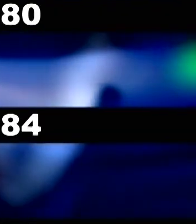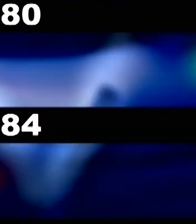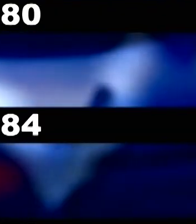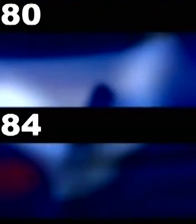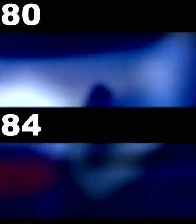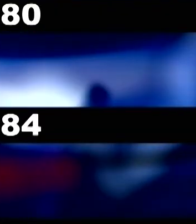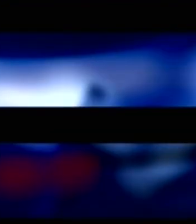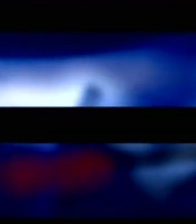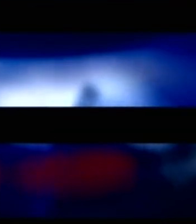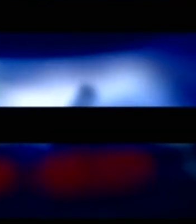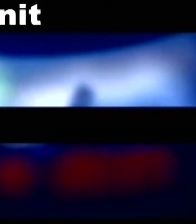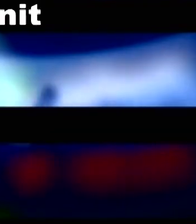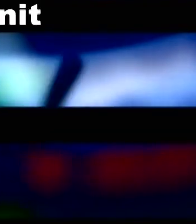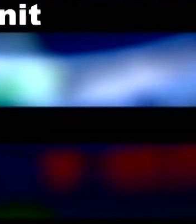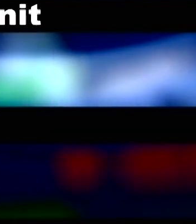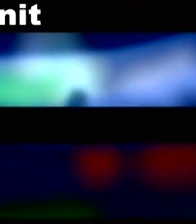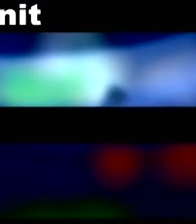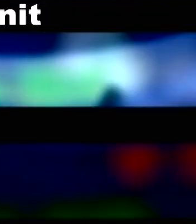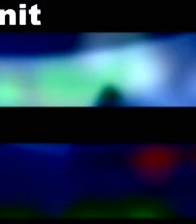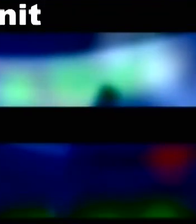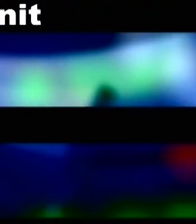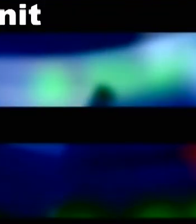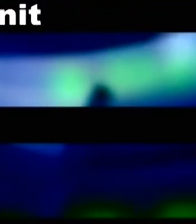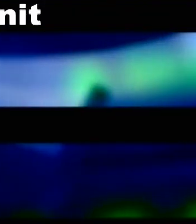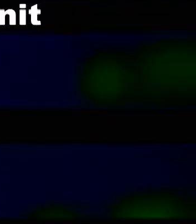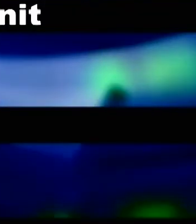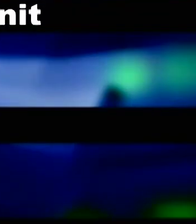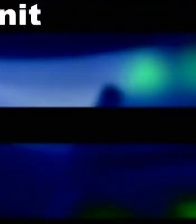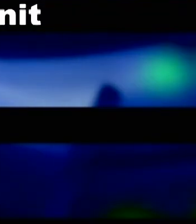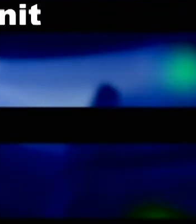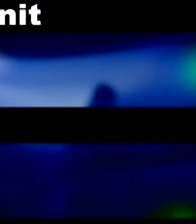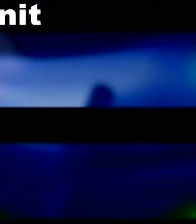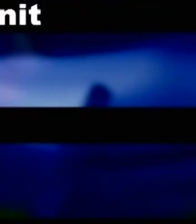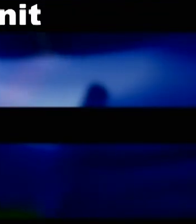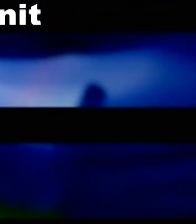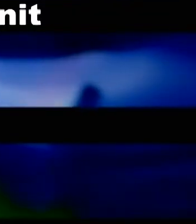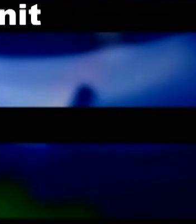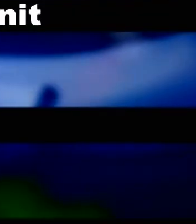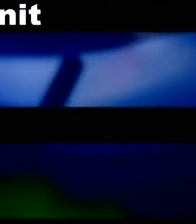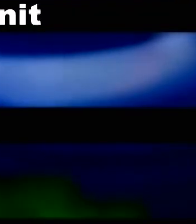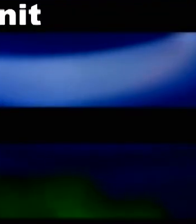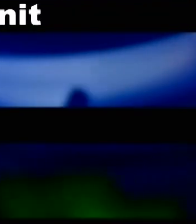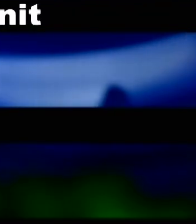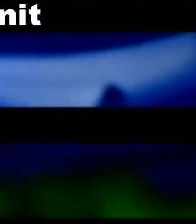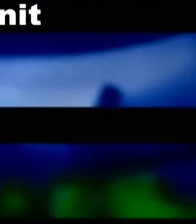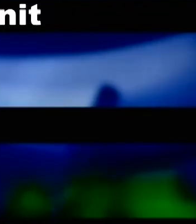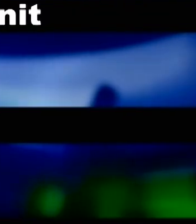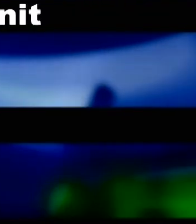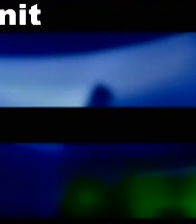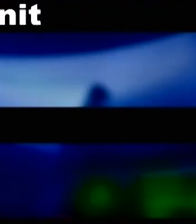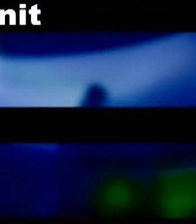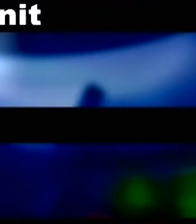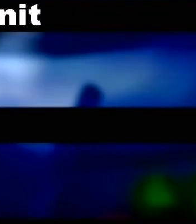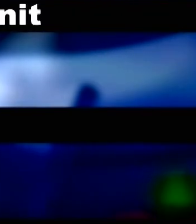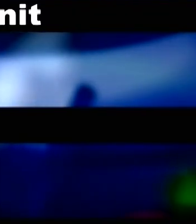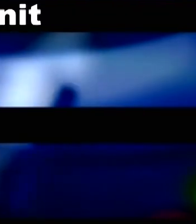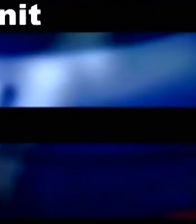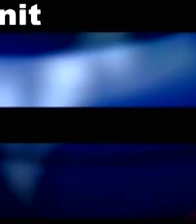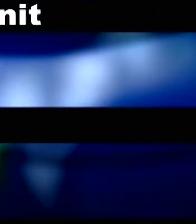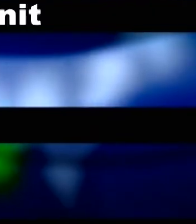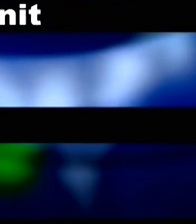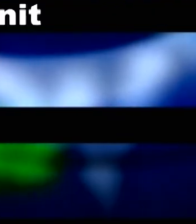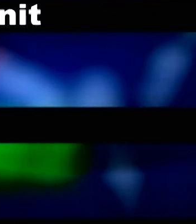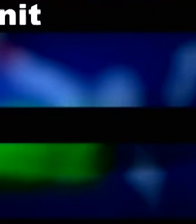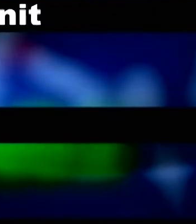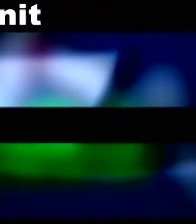$201,101.80. And here in Barbados, Epley Caribbean Property Fund, SCC Development Fund, was the volume